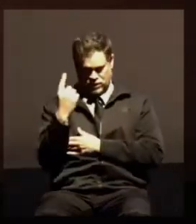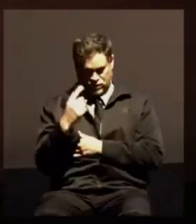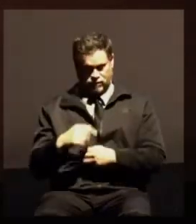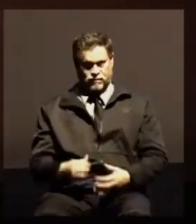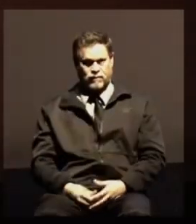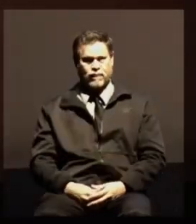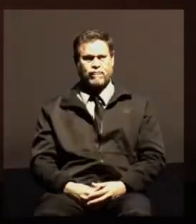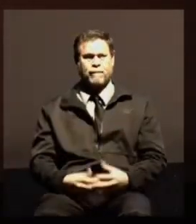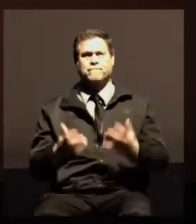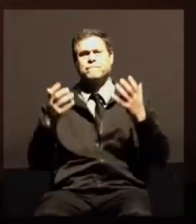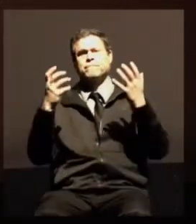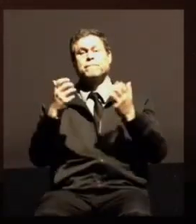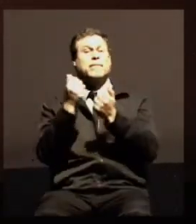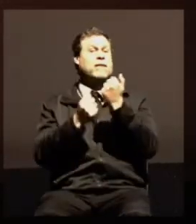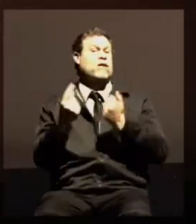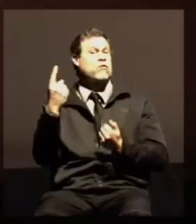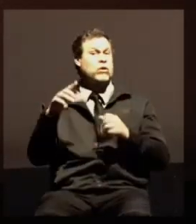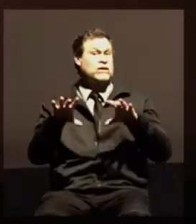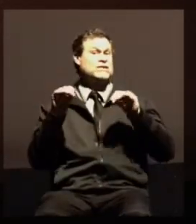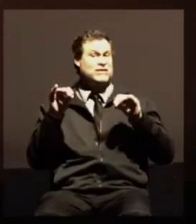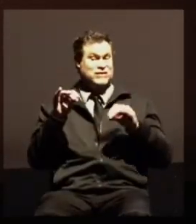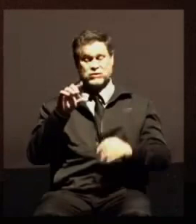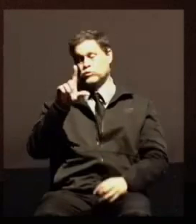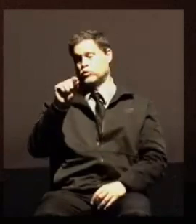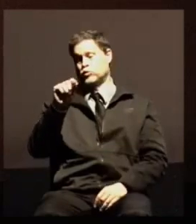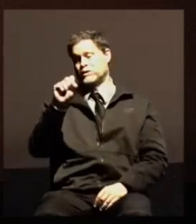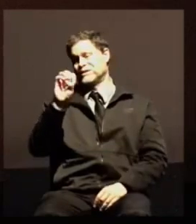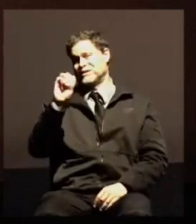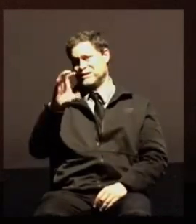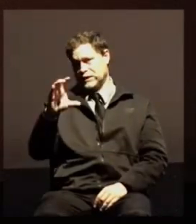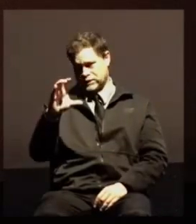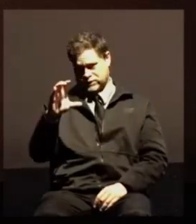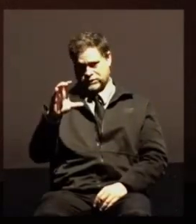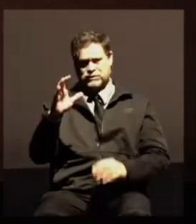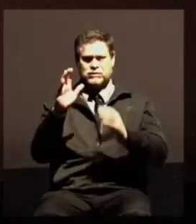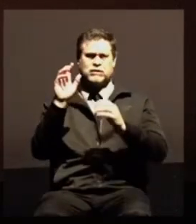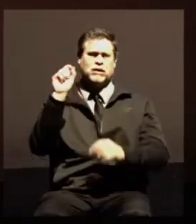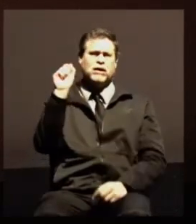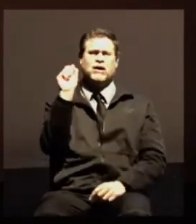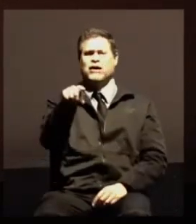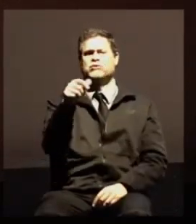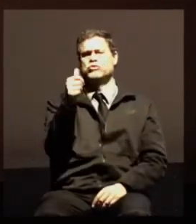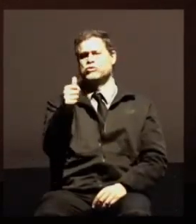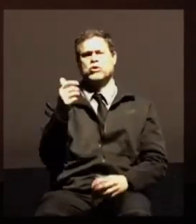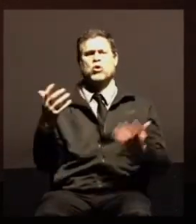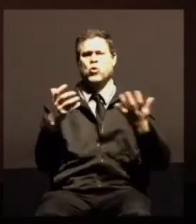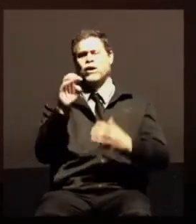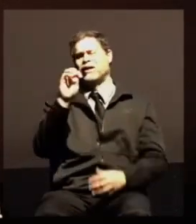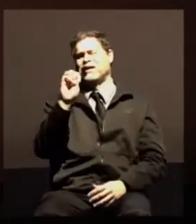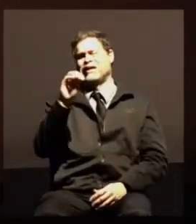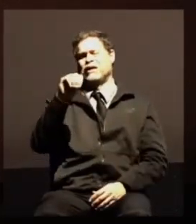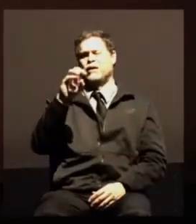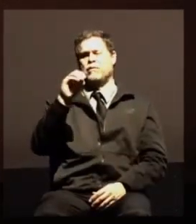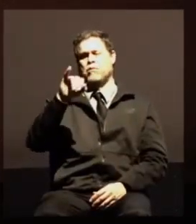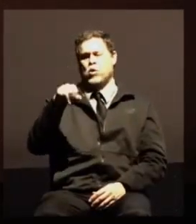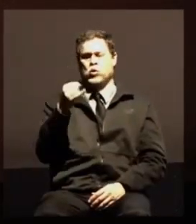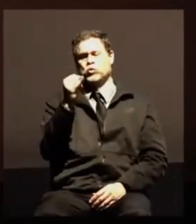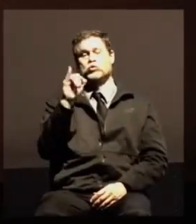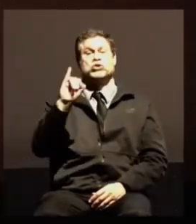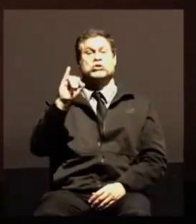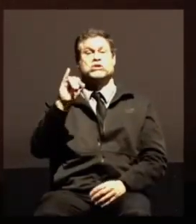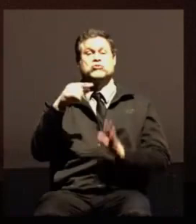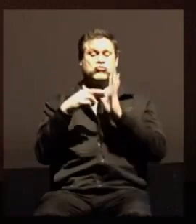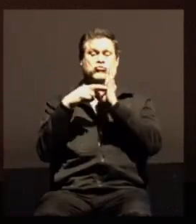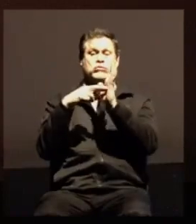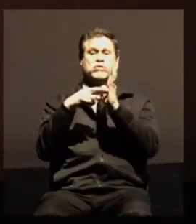So I want everyone to take 20 seconds and ask yourself what emoji represents you, okay? Who